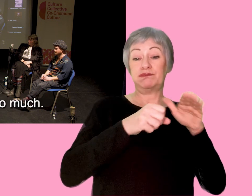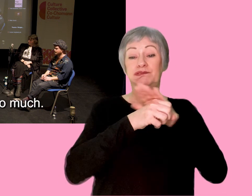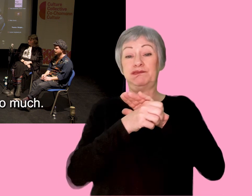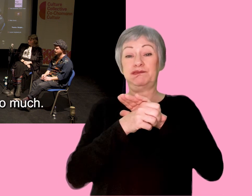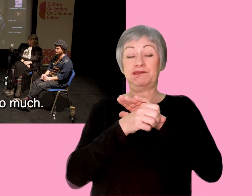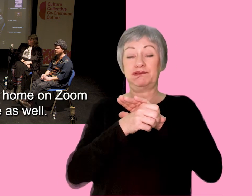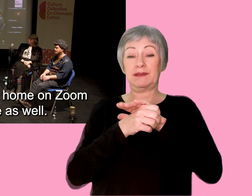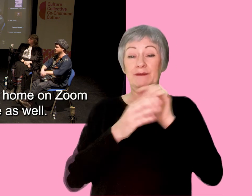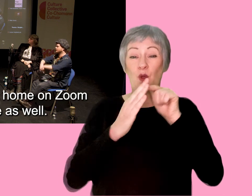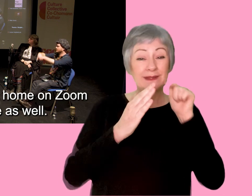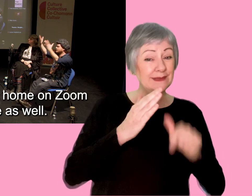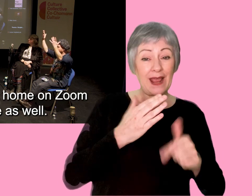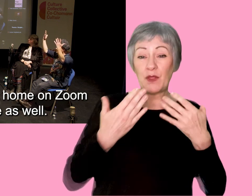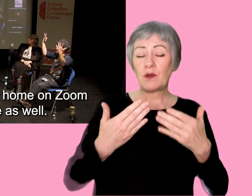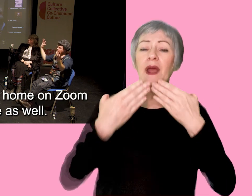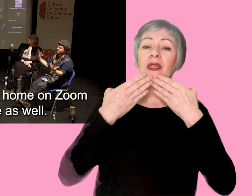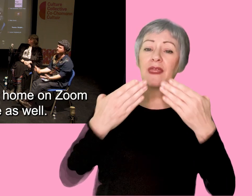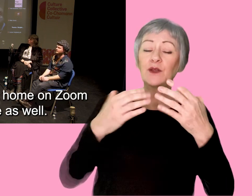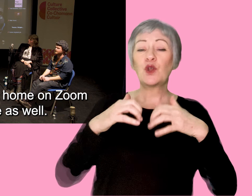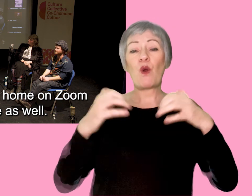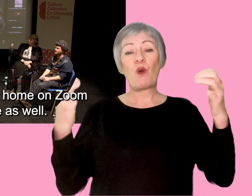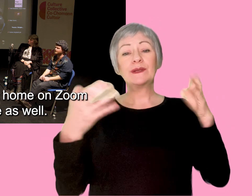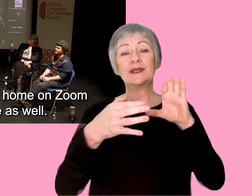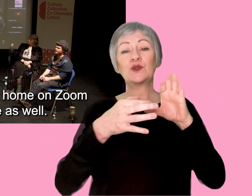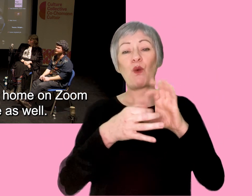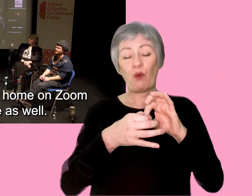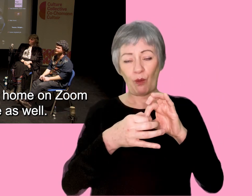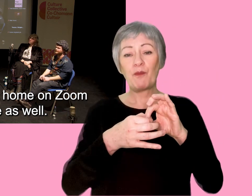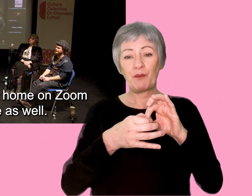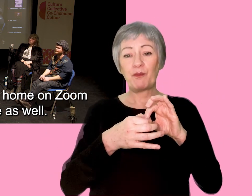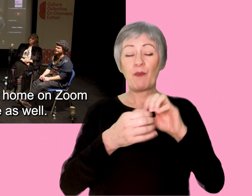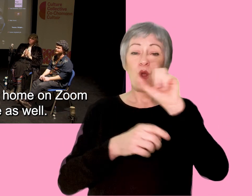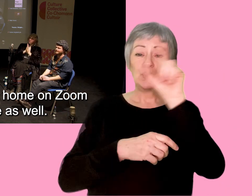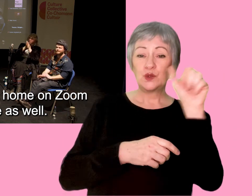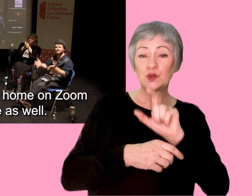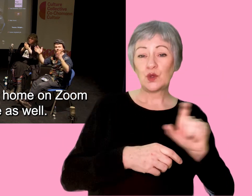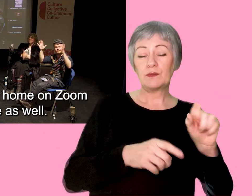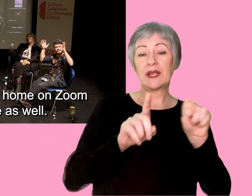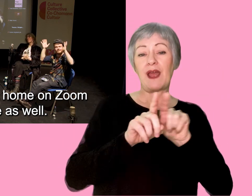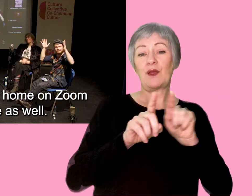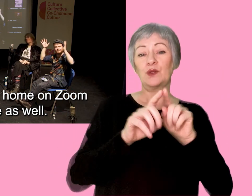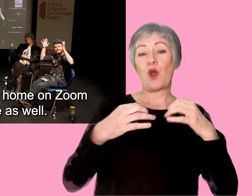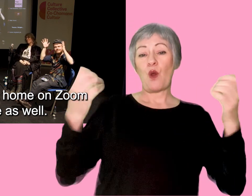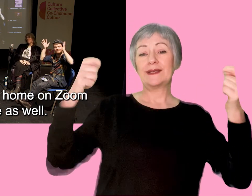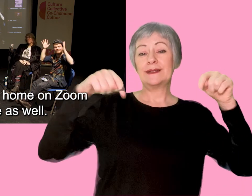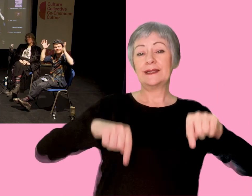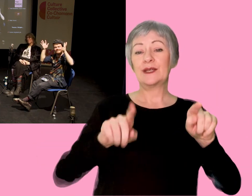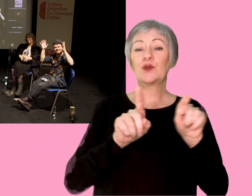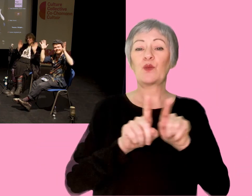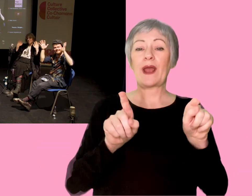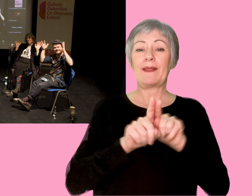you so much. Thank you to our audience at home on Zoom, and our audience here as well.